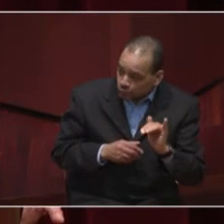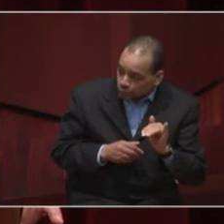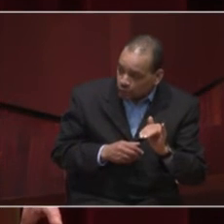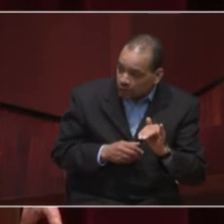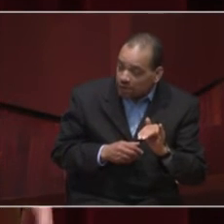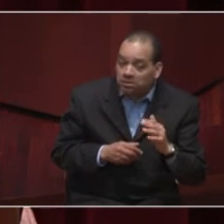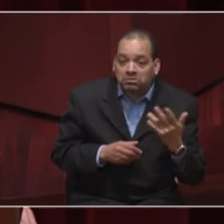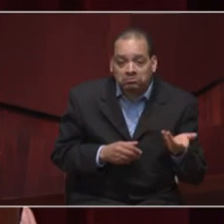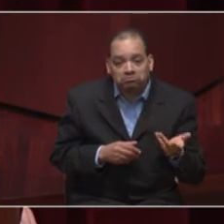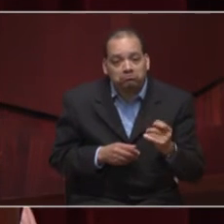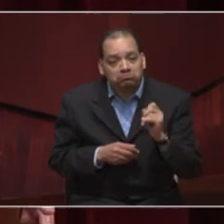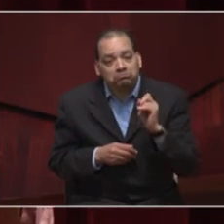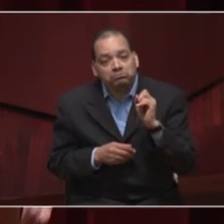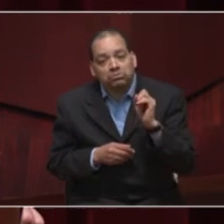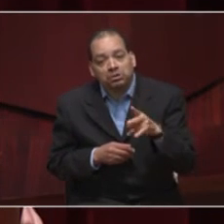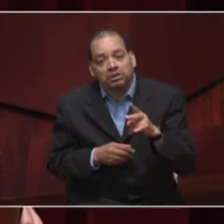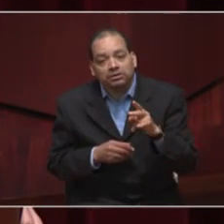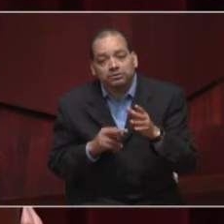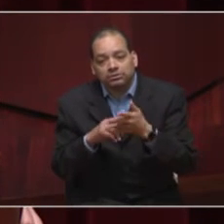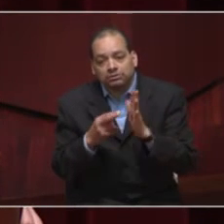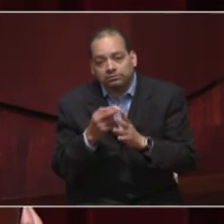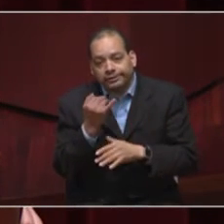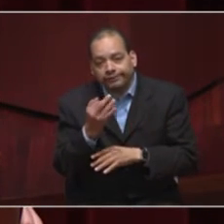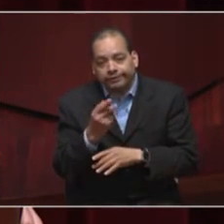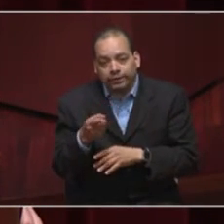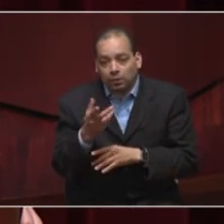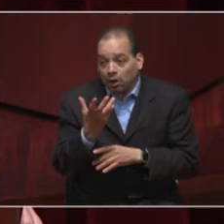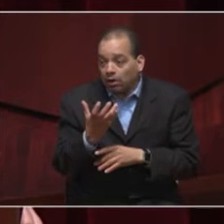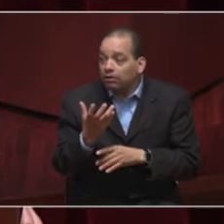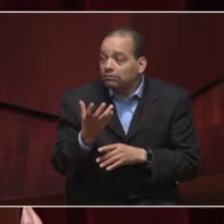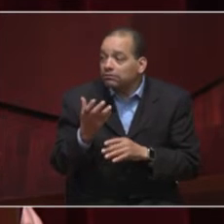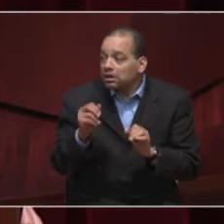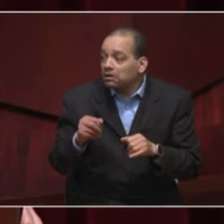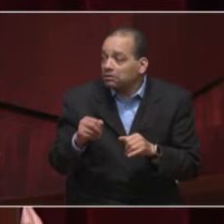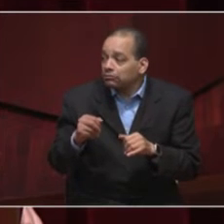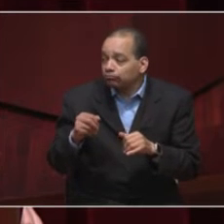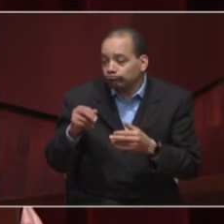So I assume if they wanted to look at that, they certainly could explore that.